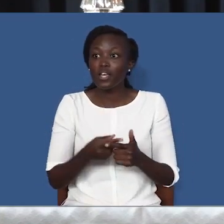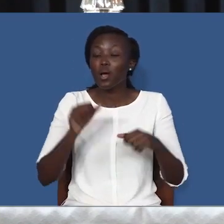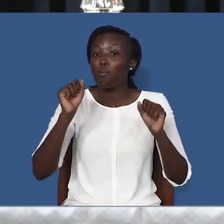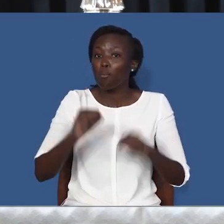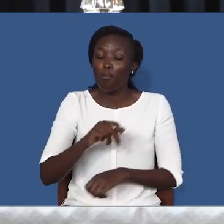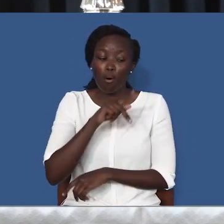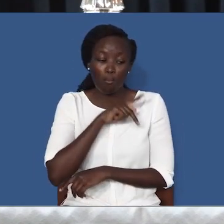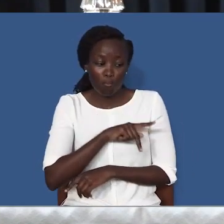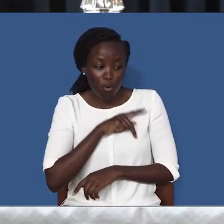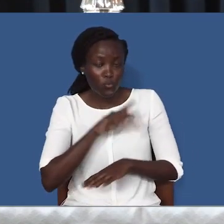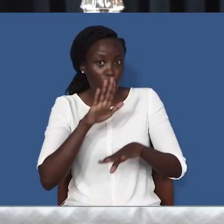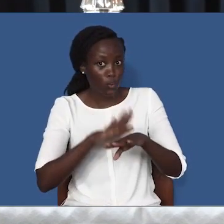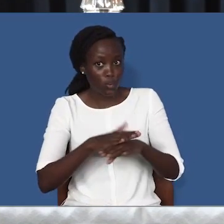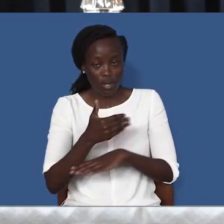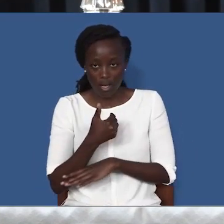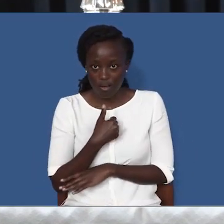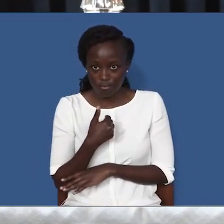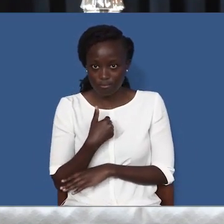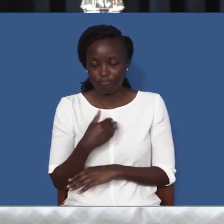come out very well.